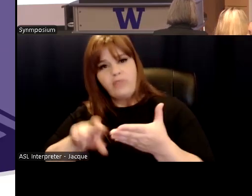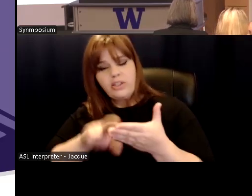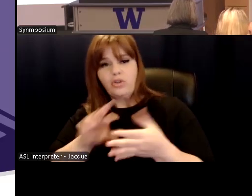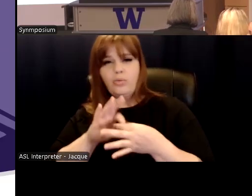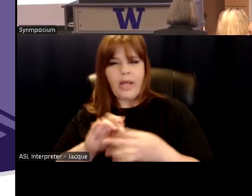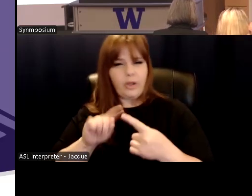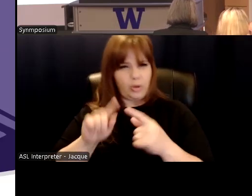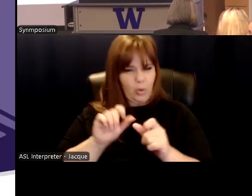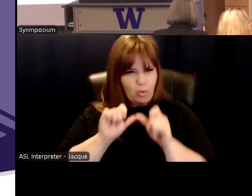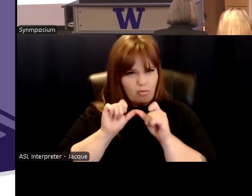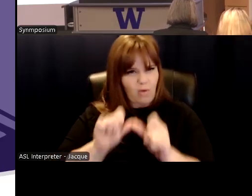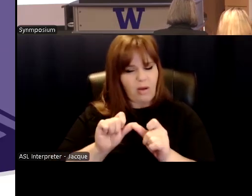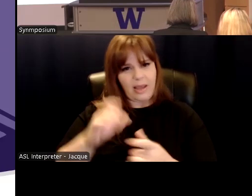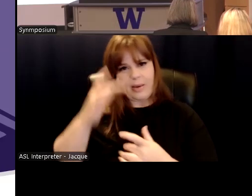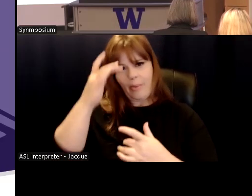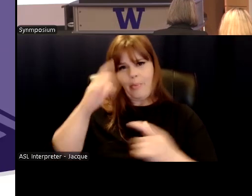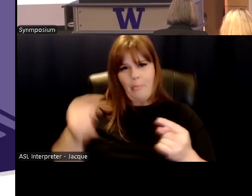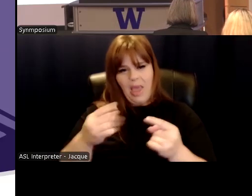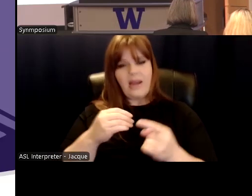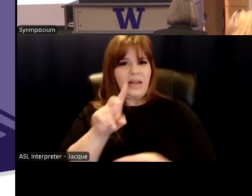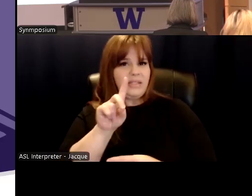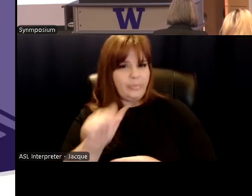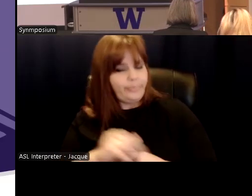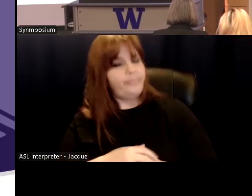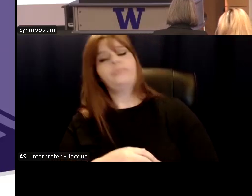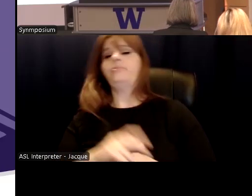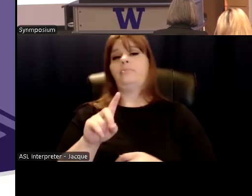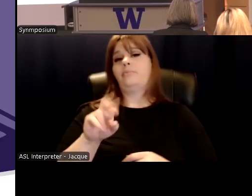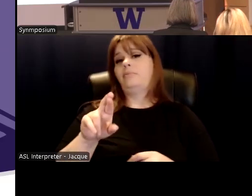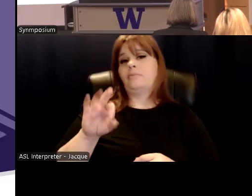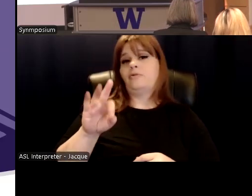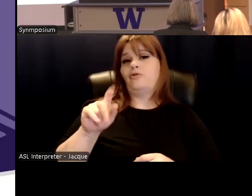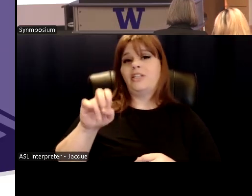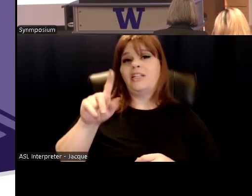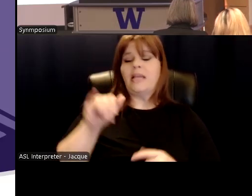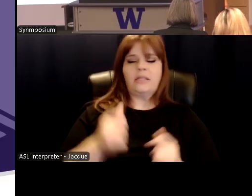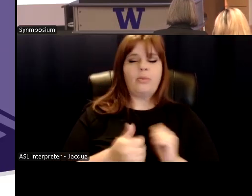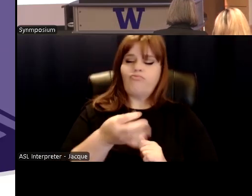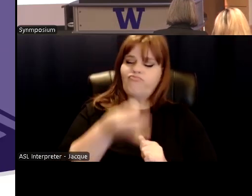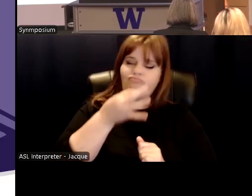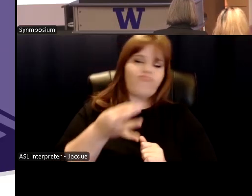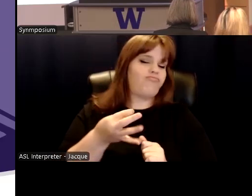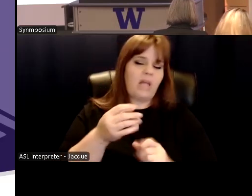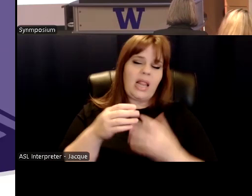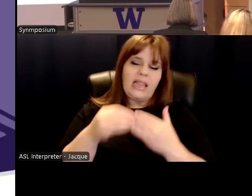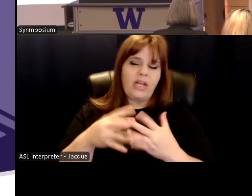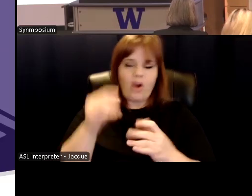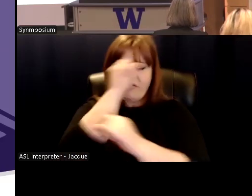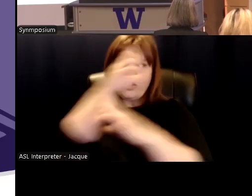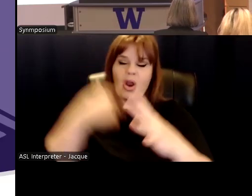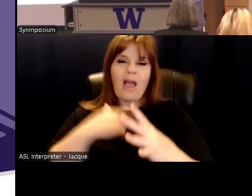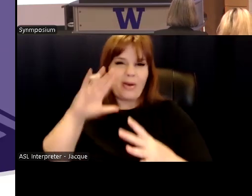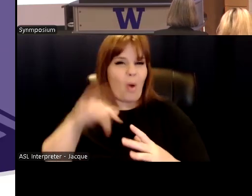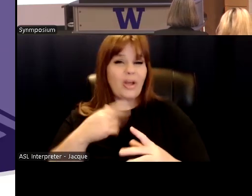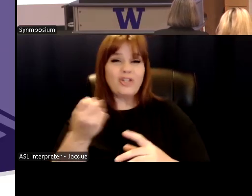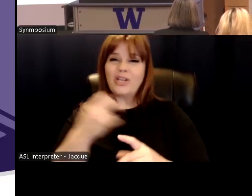pain and disability. Dr. Friedli is the most exceptional leader and visionary I know, and she is my mentor. It's